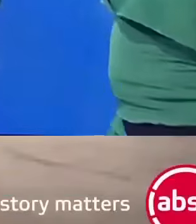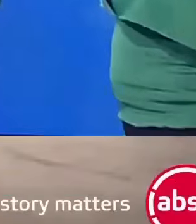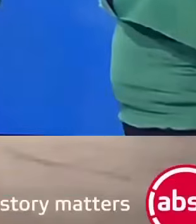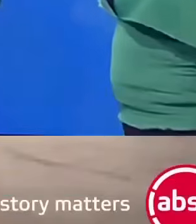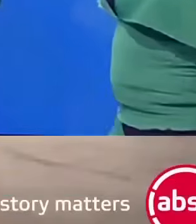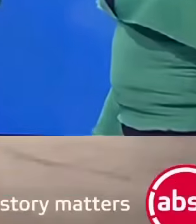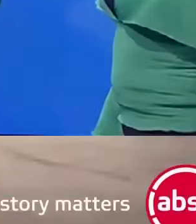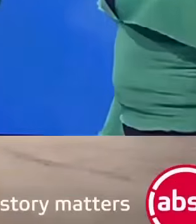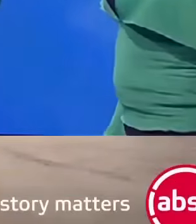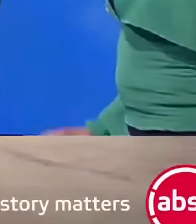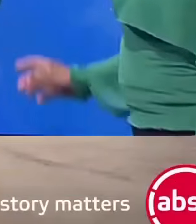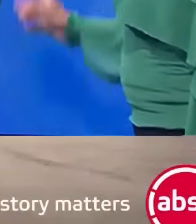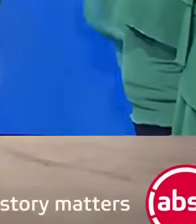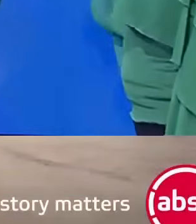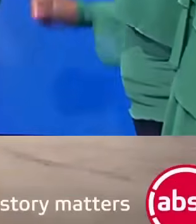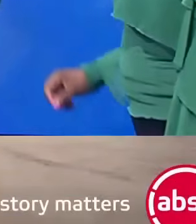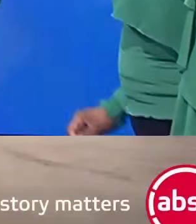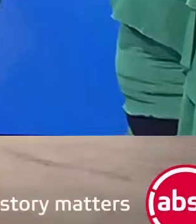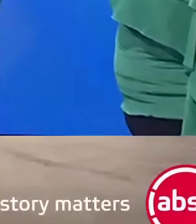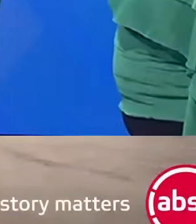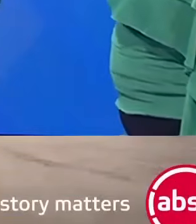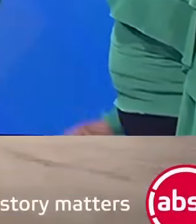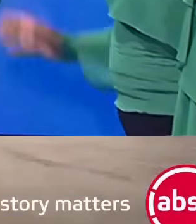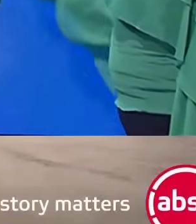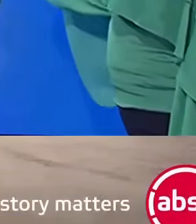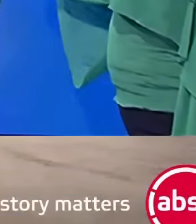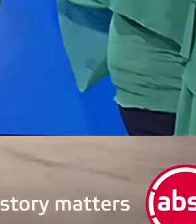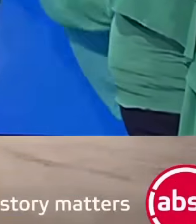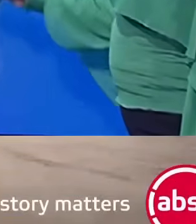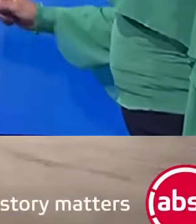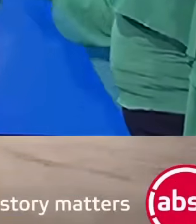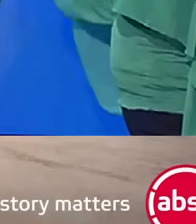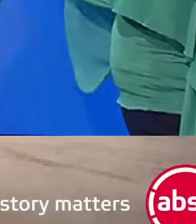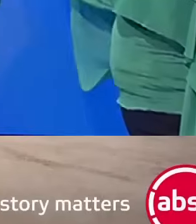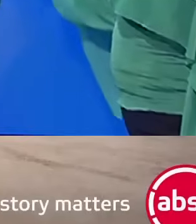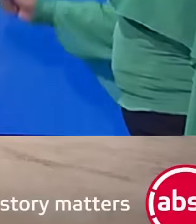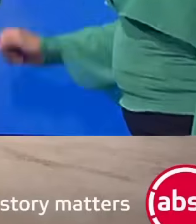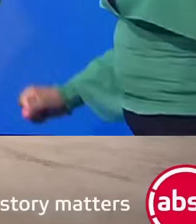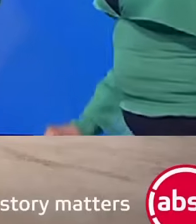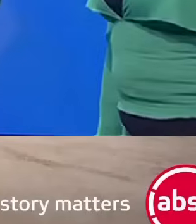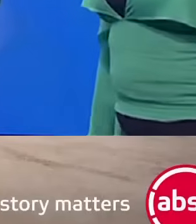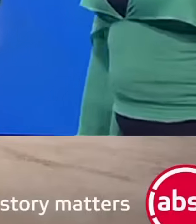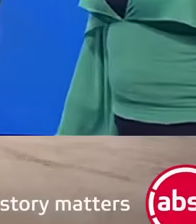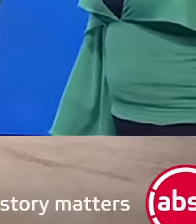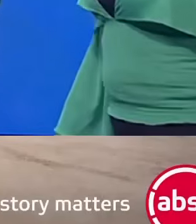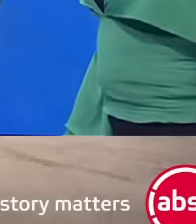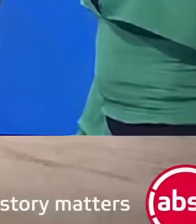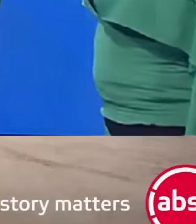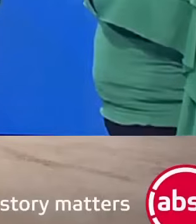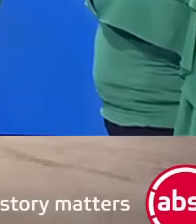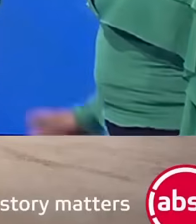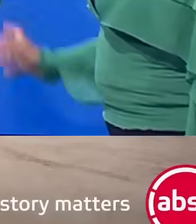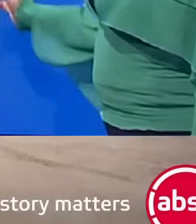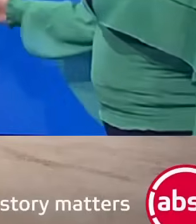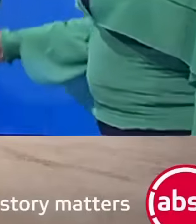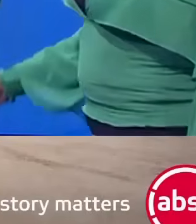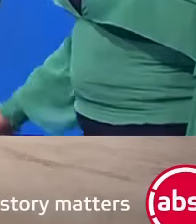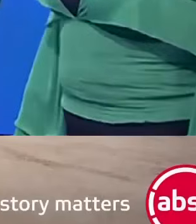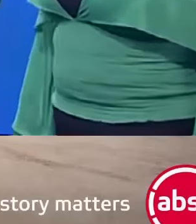gona go la Mpumalanga go na le kgonagalo tša dipula ka diperesente tše 60 dikarolong tše ding tša naga le gona re lebelela gona go la KwaZulu Natal go na le kgonagalo